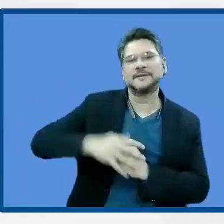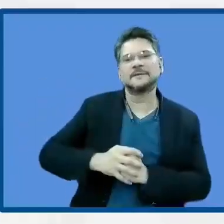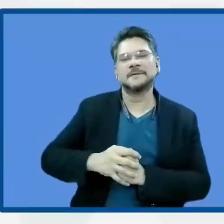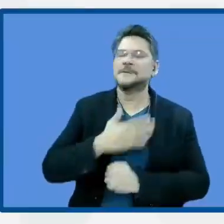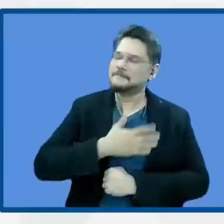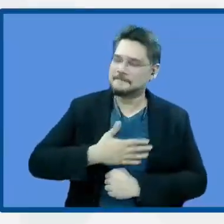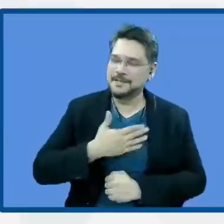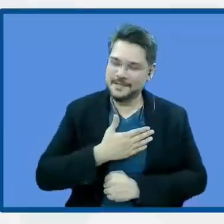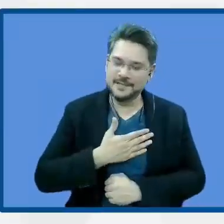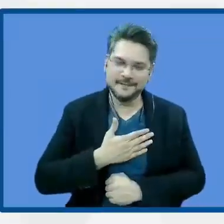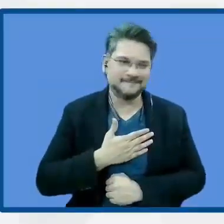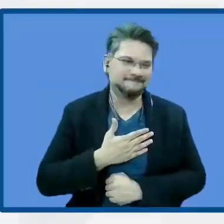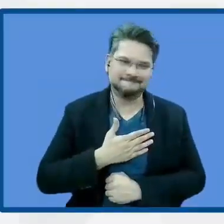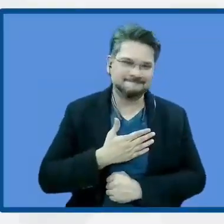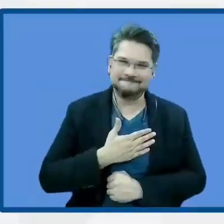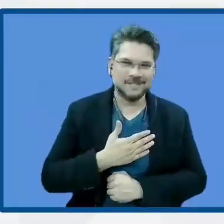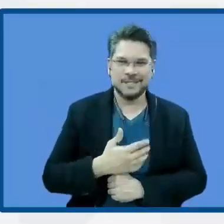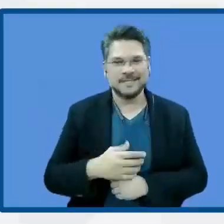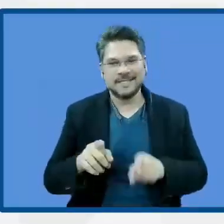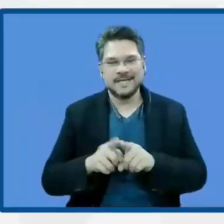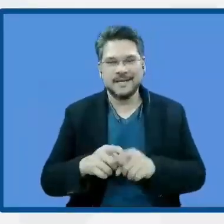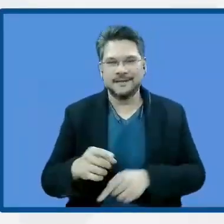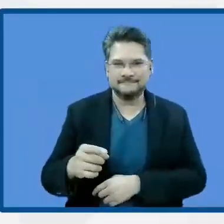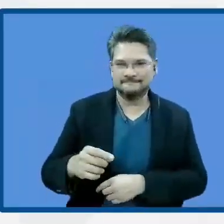using single-use plastic. And for that, we